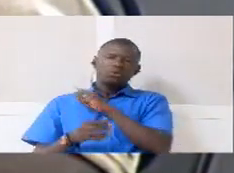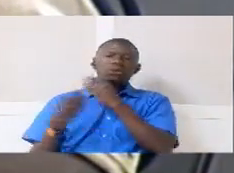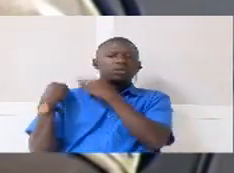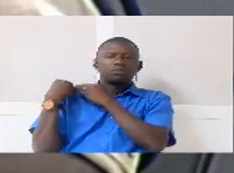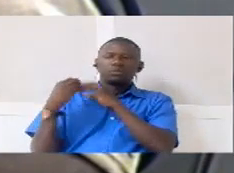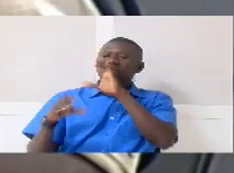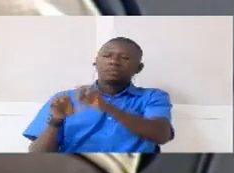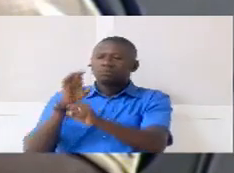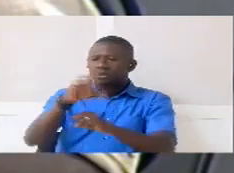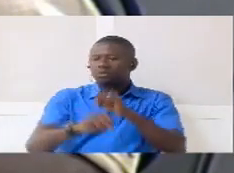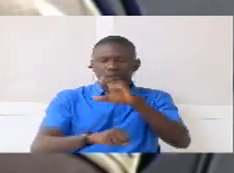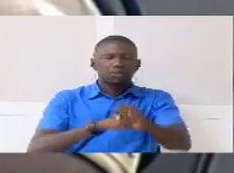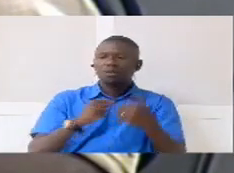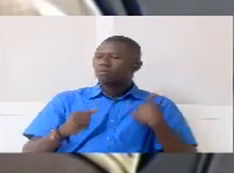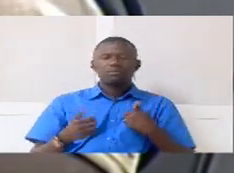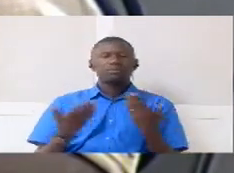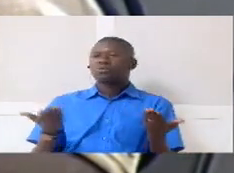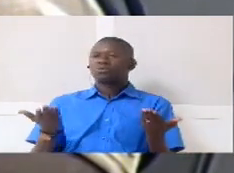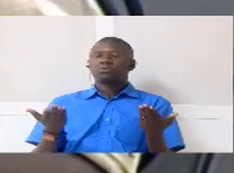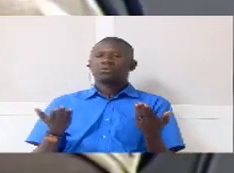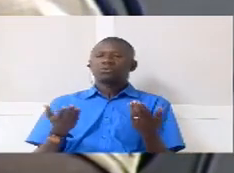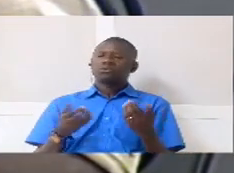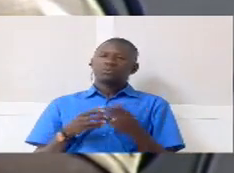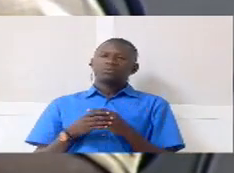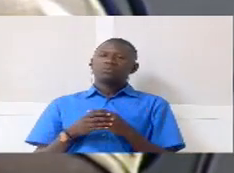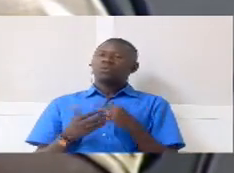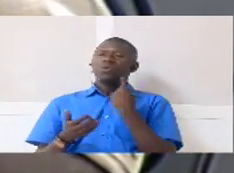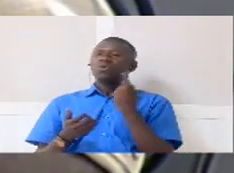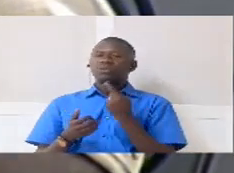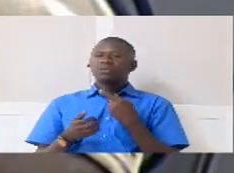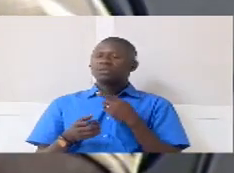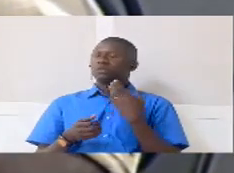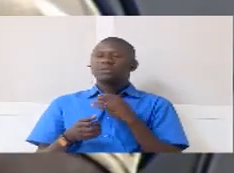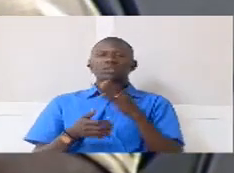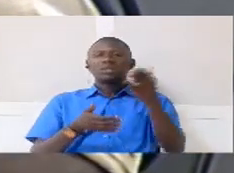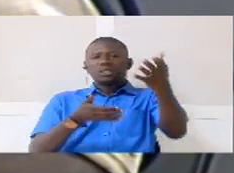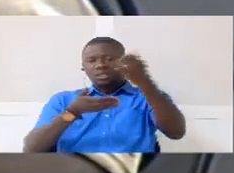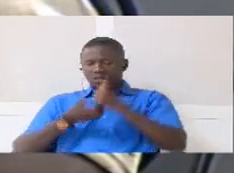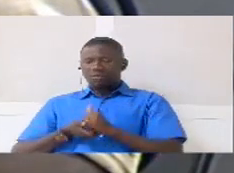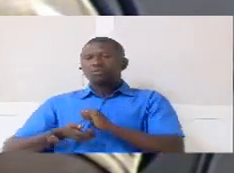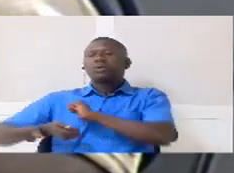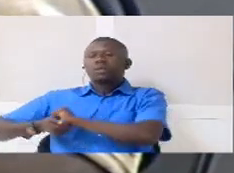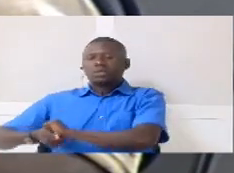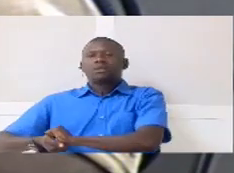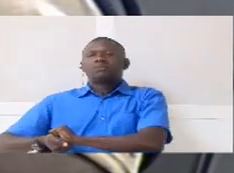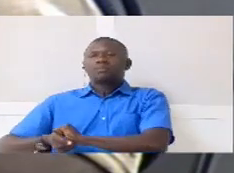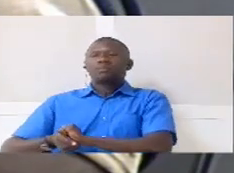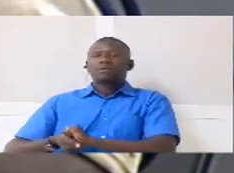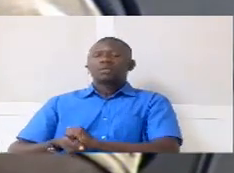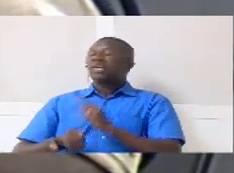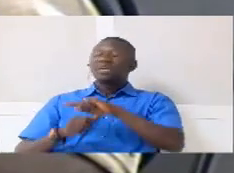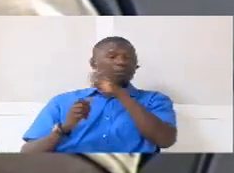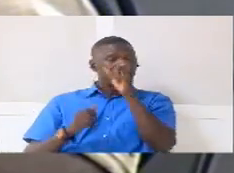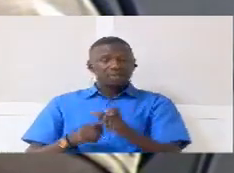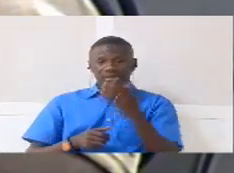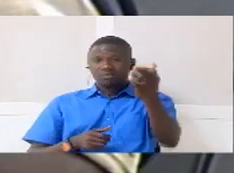Prison, we are not the ones that arrest people. We are only custodians.